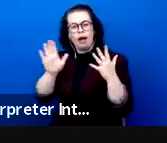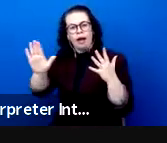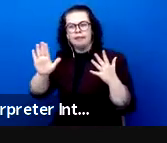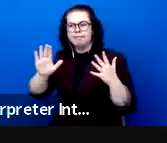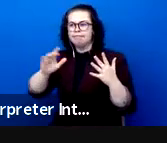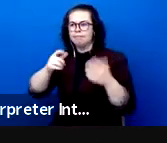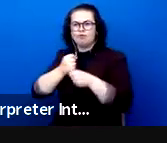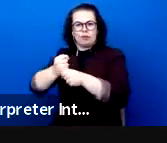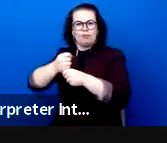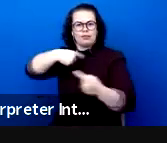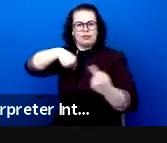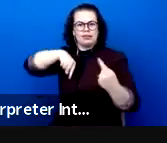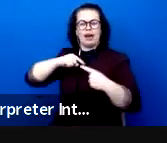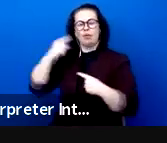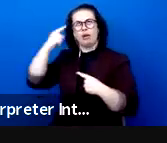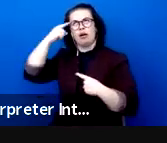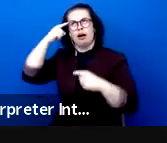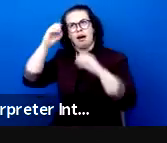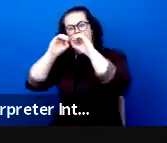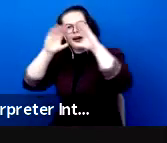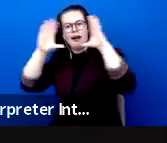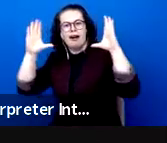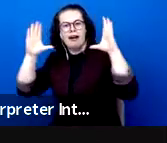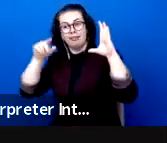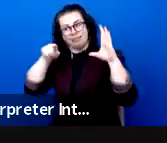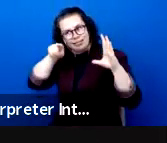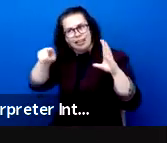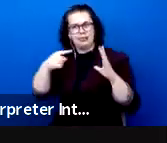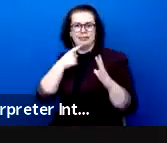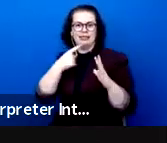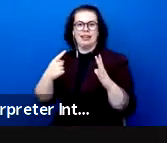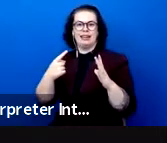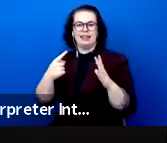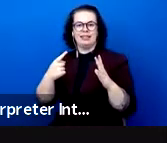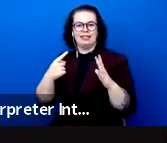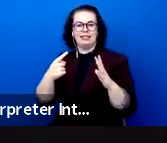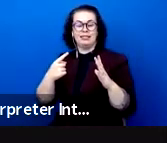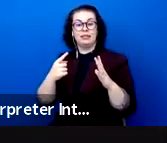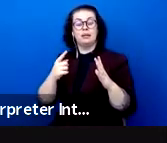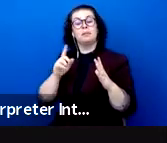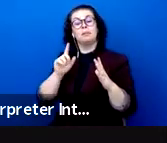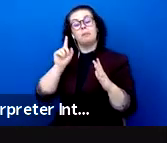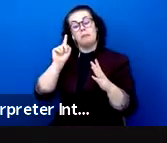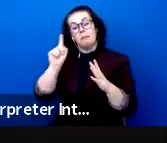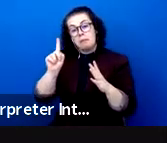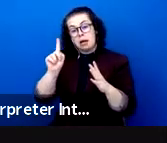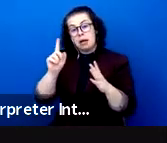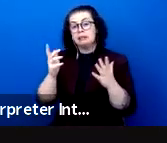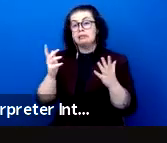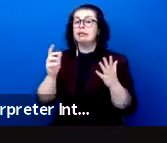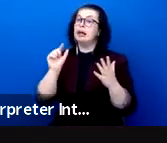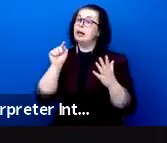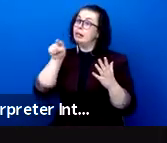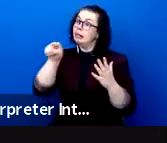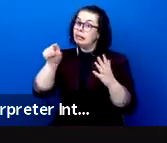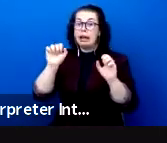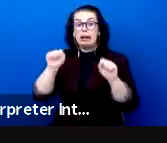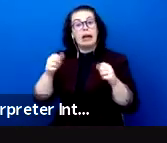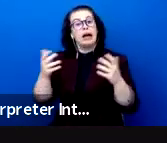But it is most often the bearer of a critical and political sense.